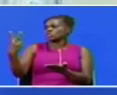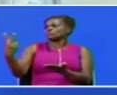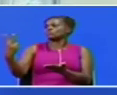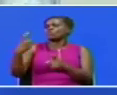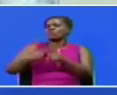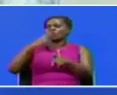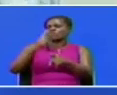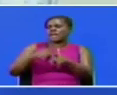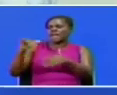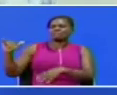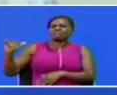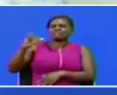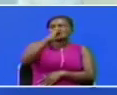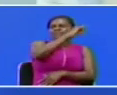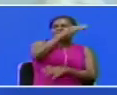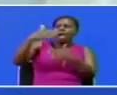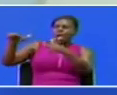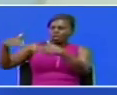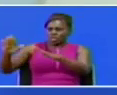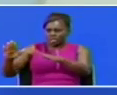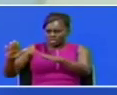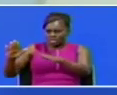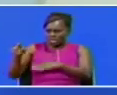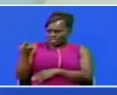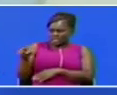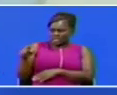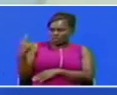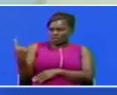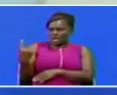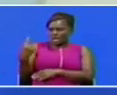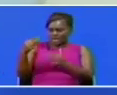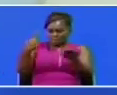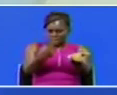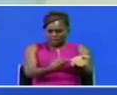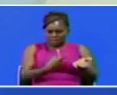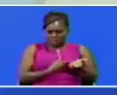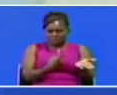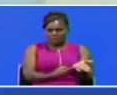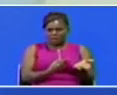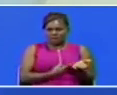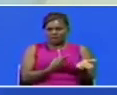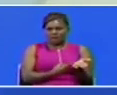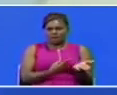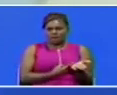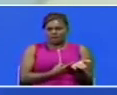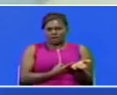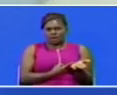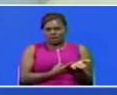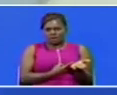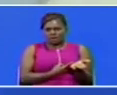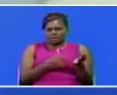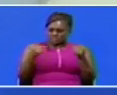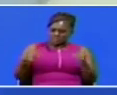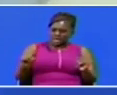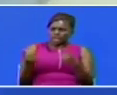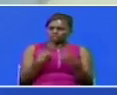Joho left the country. Going abroad, actually, that is one of the discussions that is supposed to actually dominate these affairs, to try and